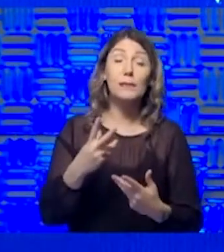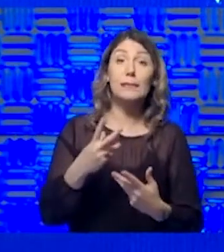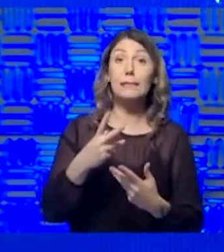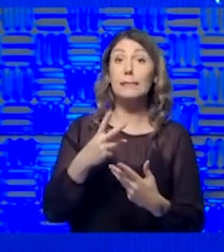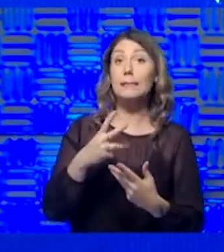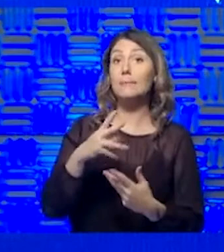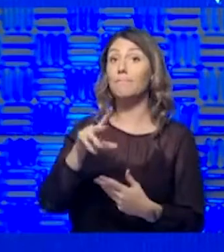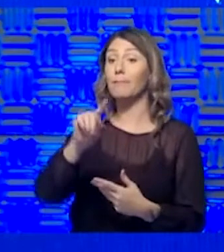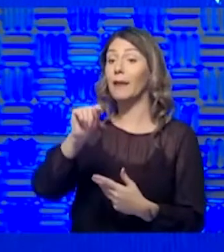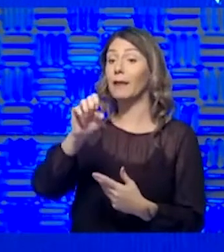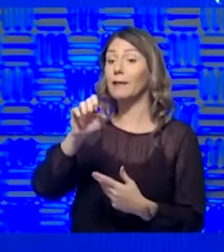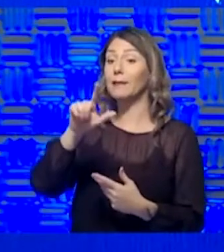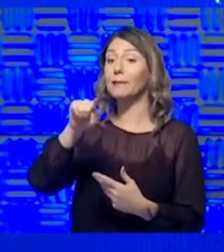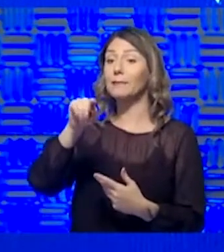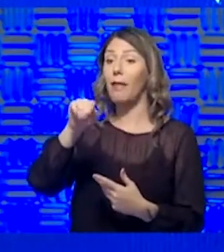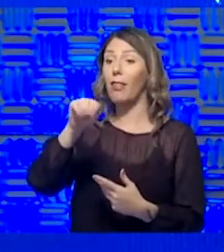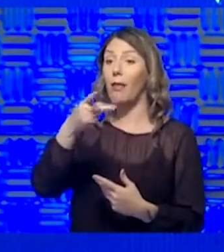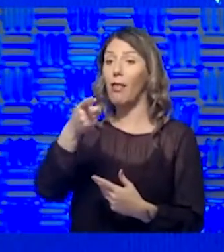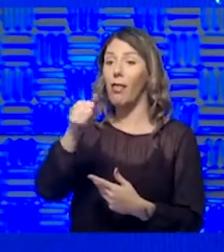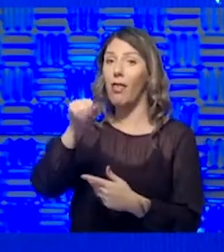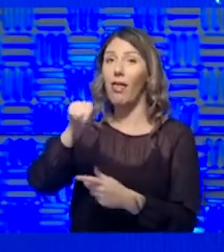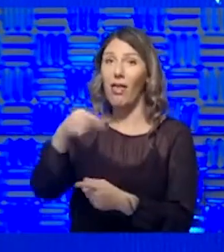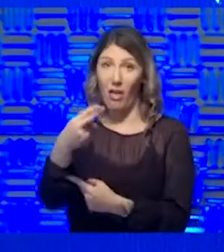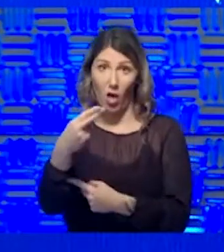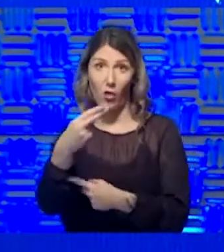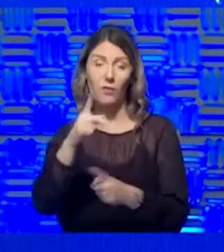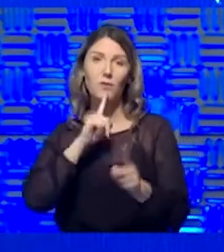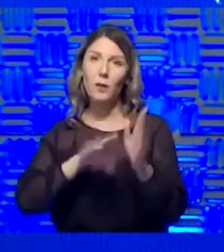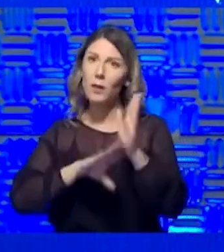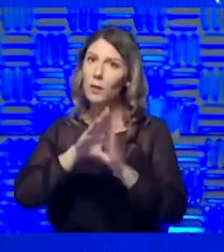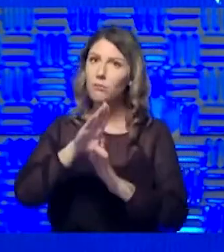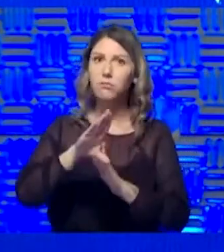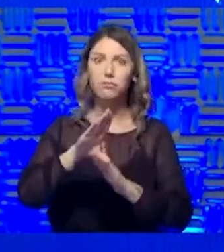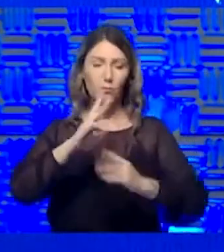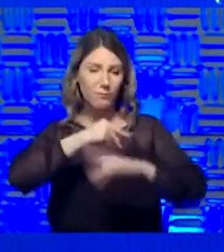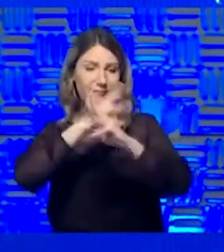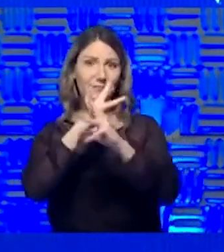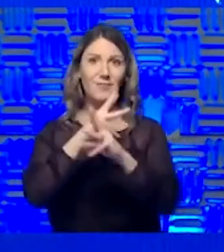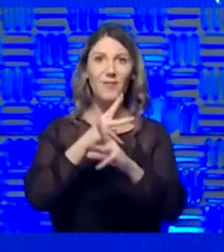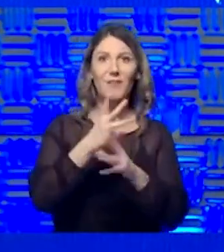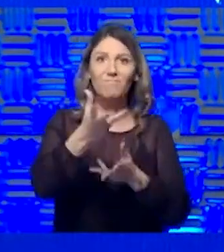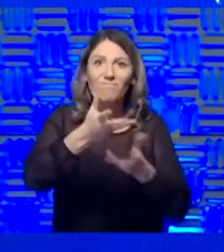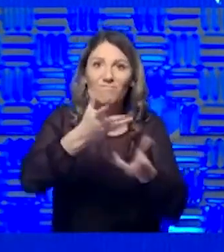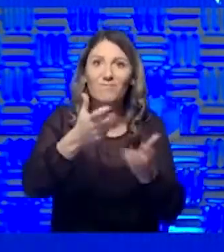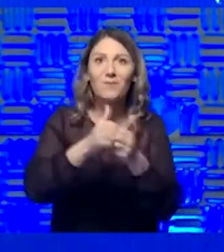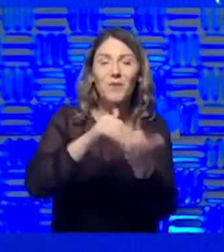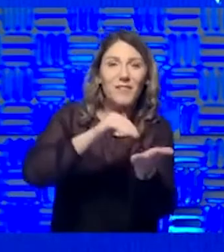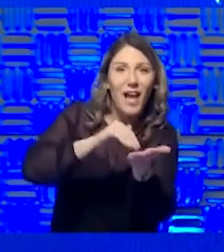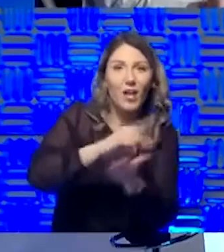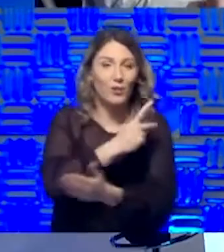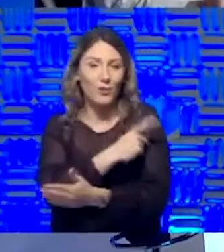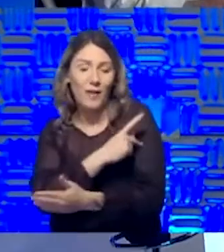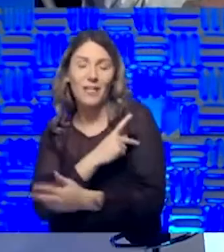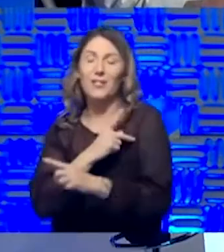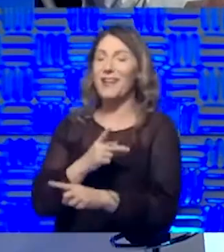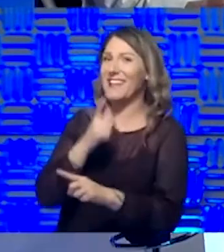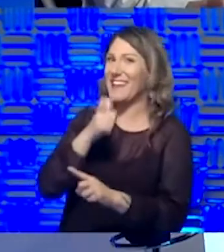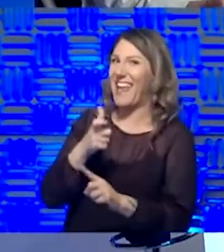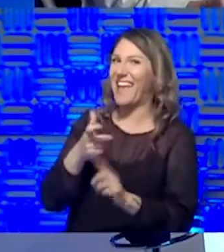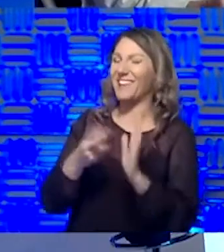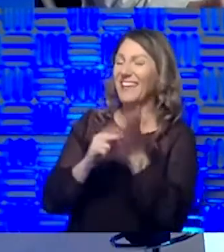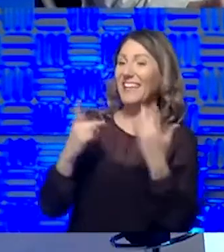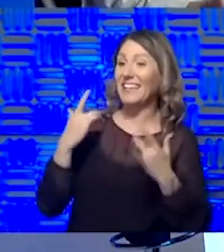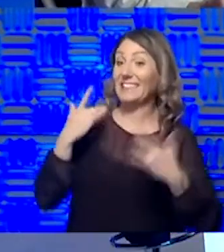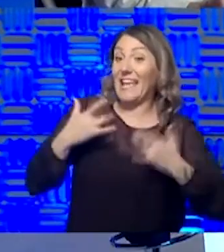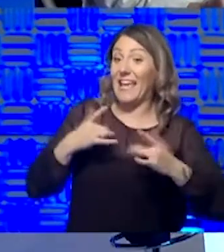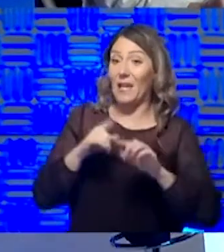so remarkably, which is a great outcome of this. Mario was talking about being excited. He didn't mean excited, I'm joyful, but be excited